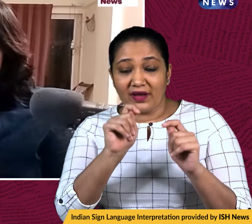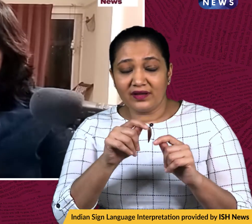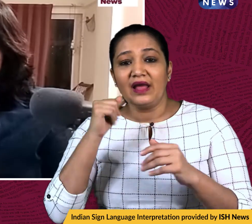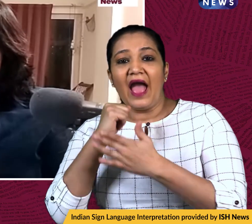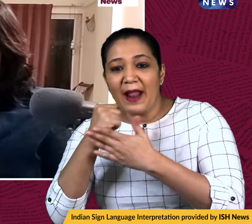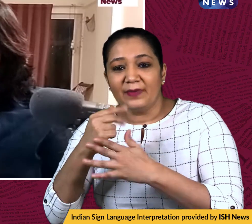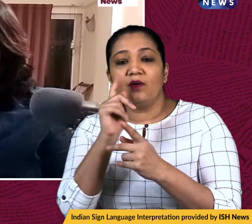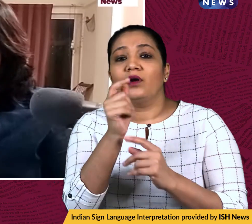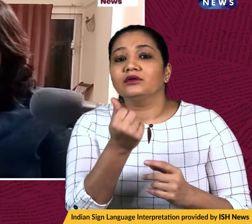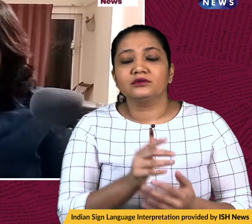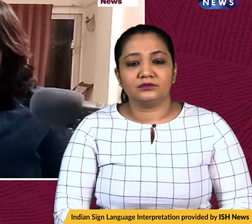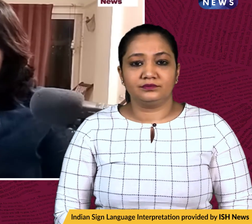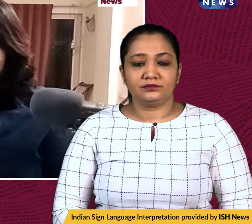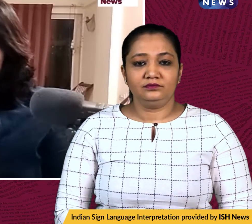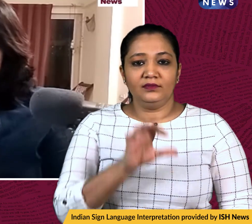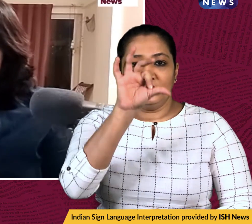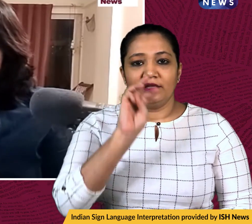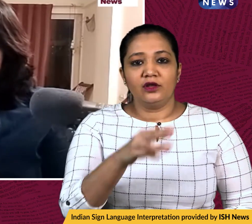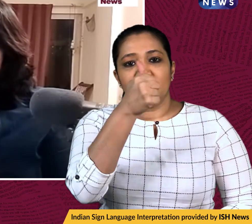and helpers in Delhi is